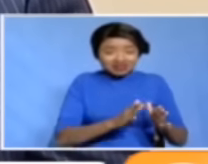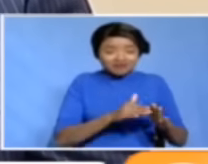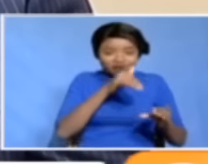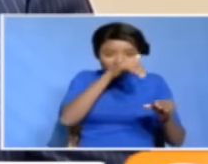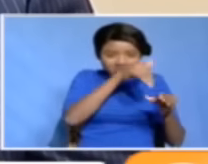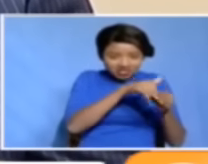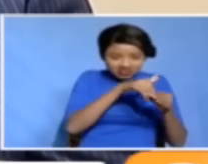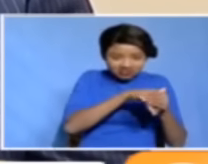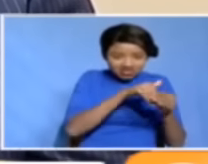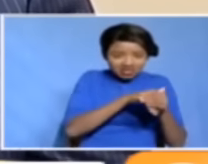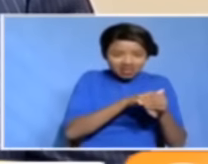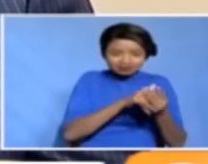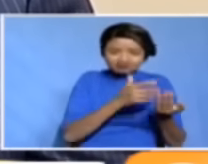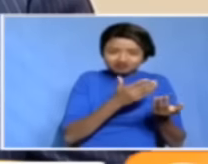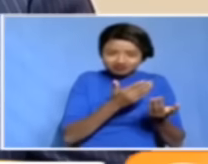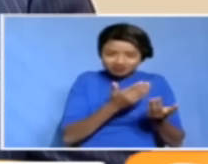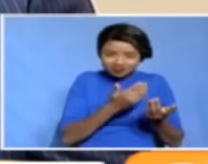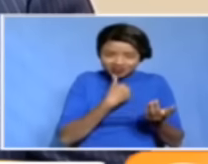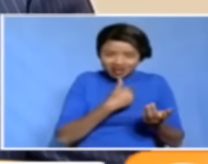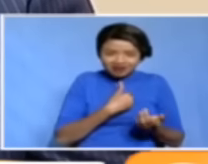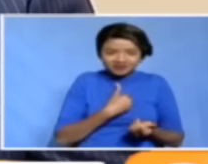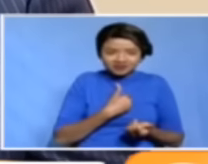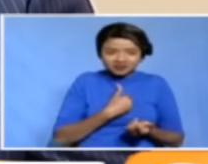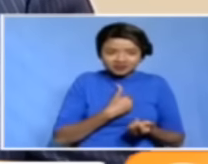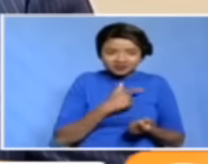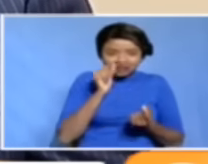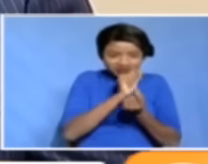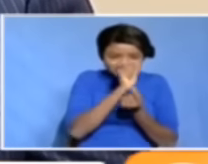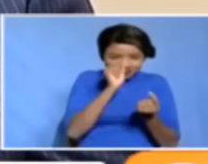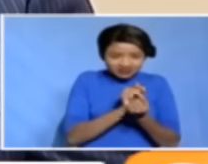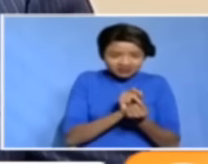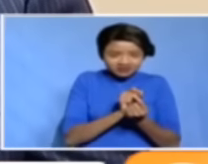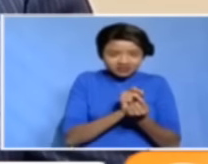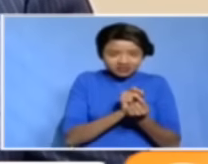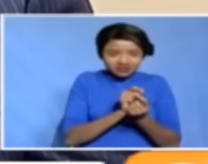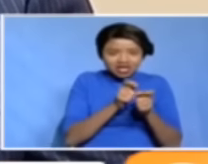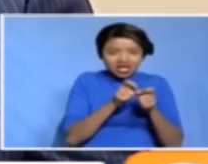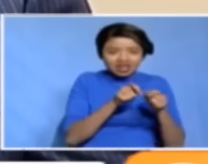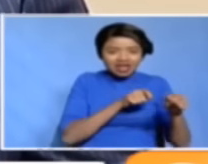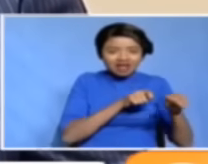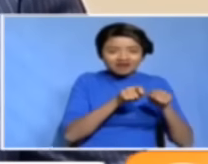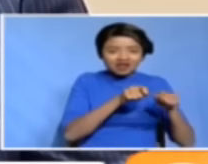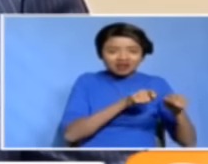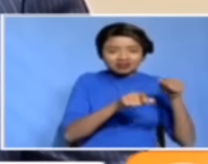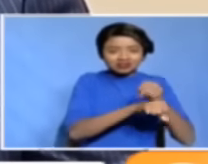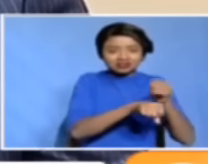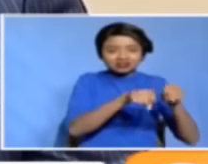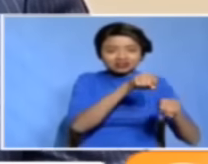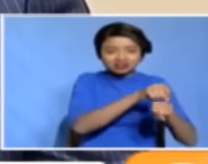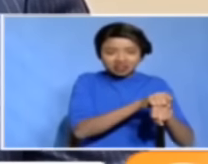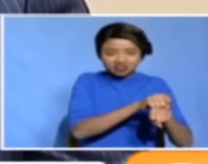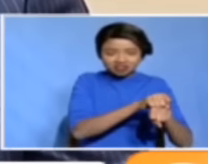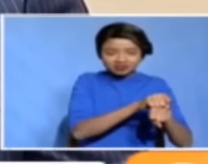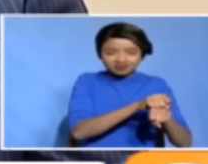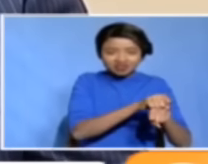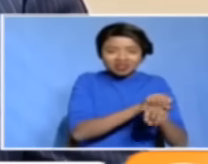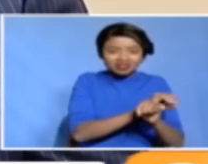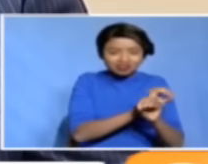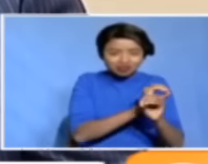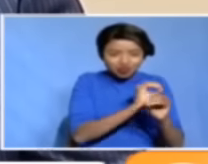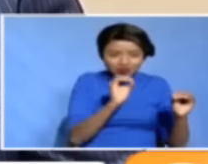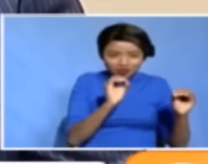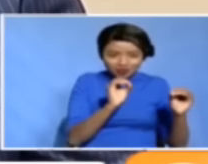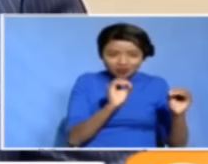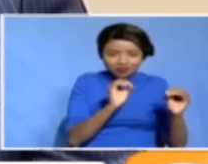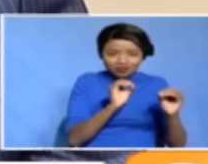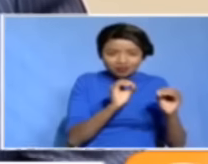Government enjoys a certain specific governance structures that no any other minister